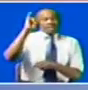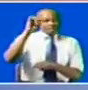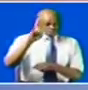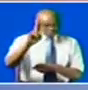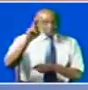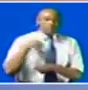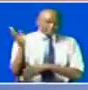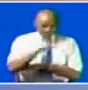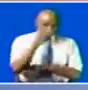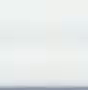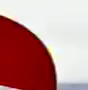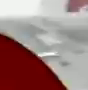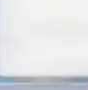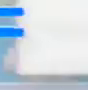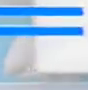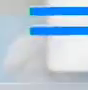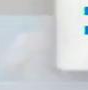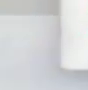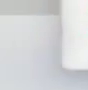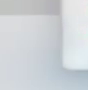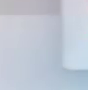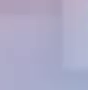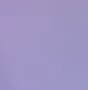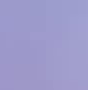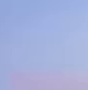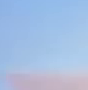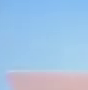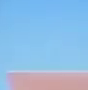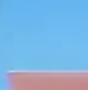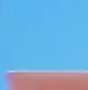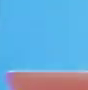again as we go on with this continued coverage of